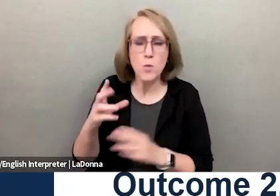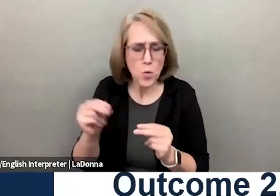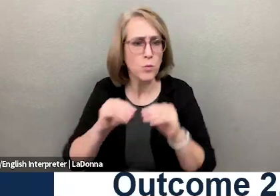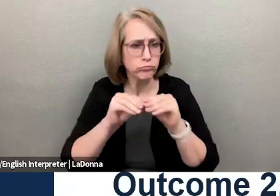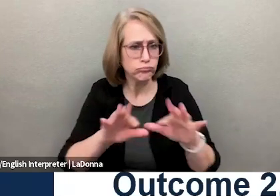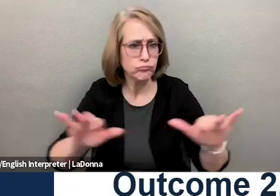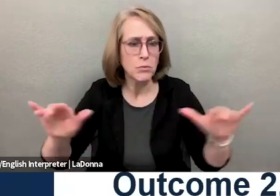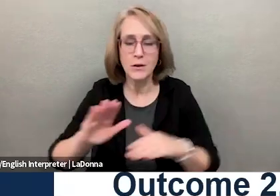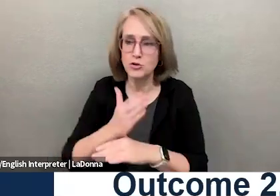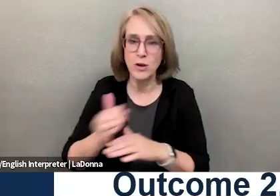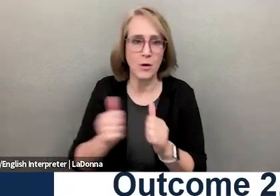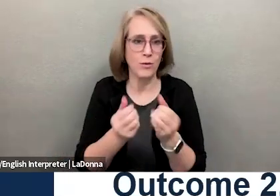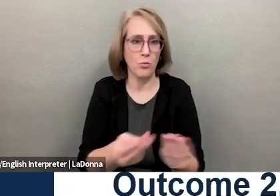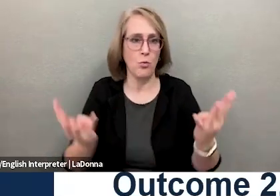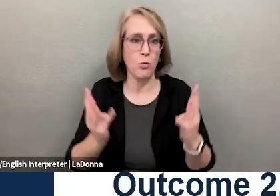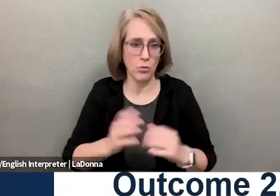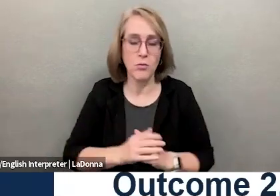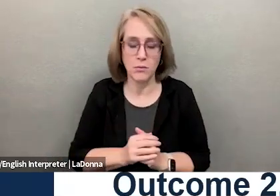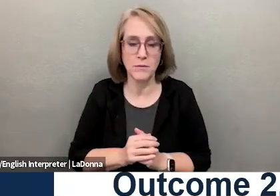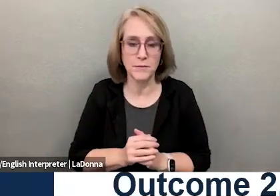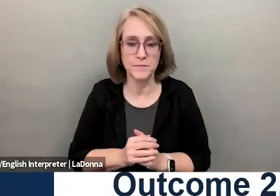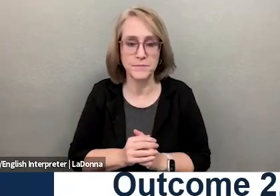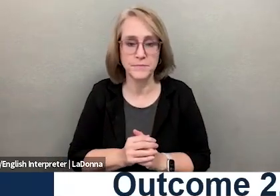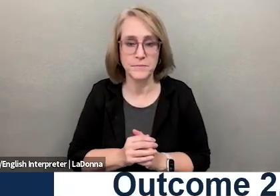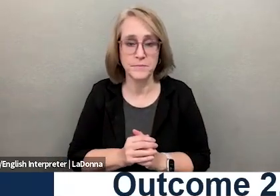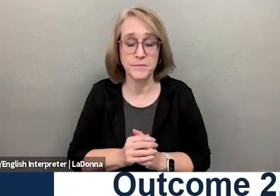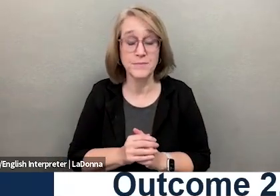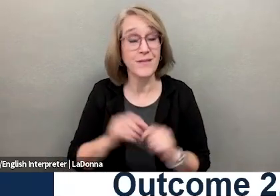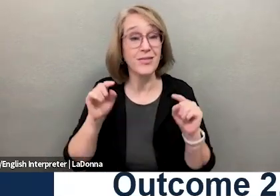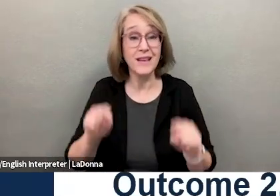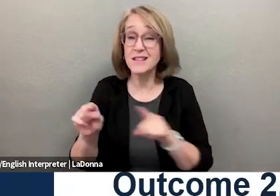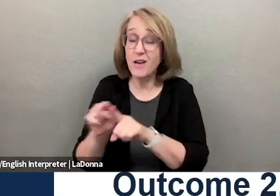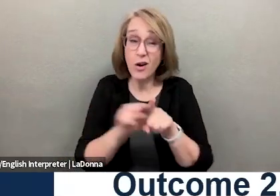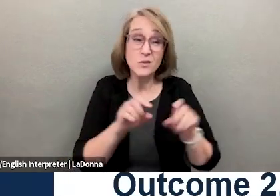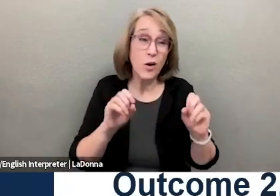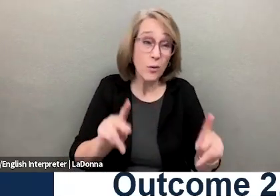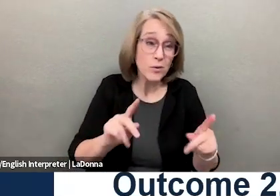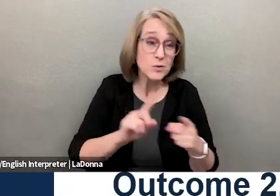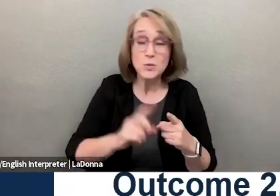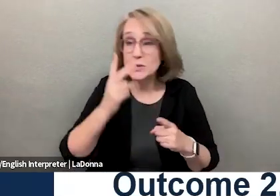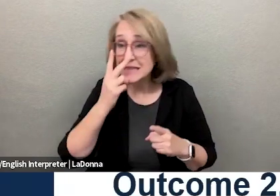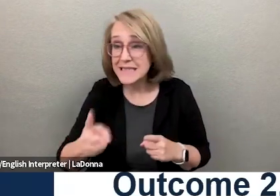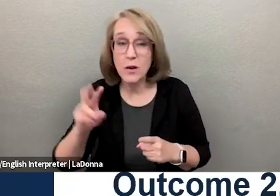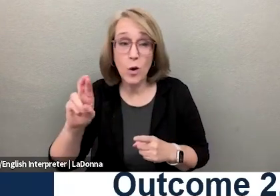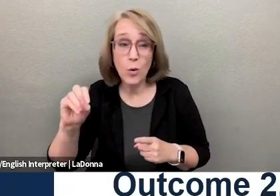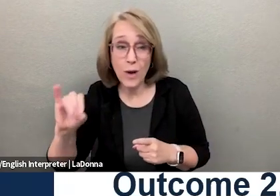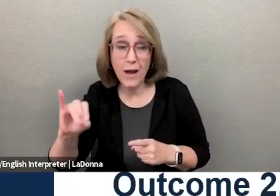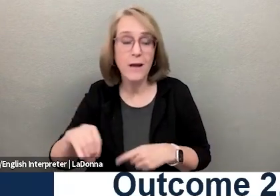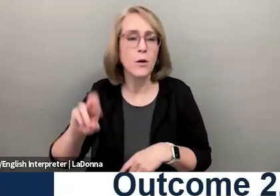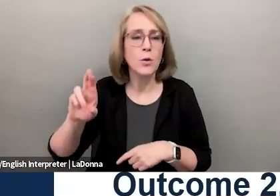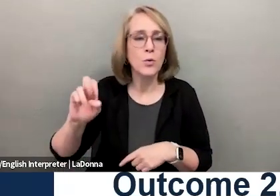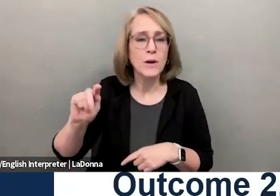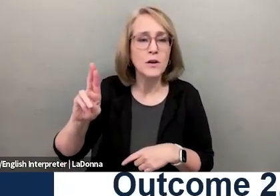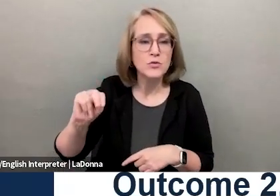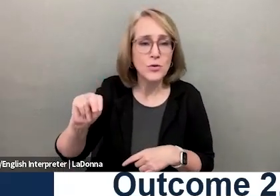policy more broadly. It's also an opportunity to show the return on investment for supporting family caregivers in